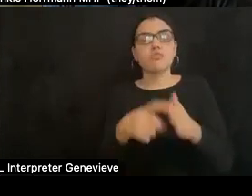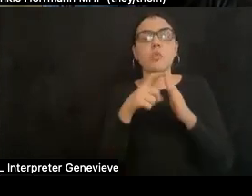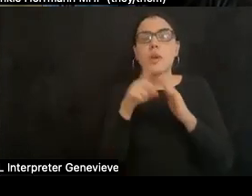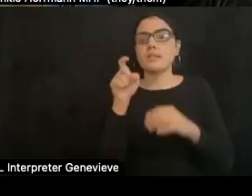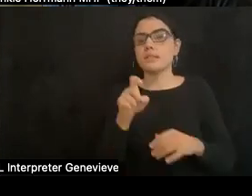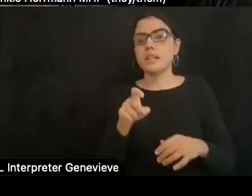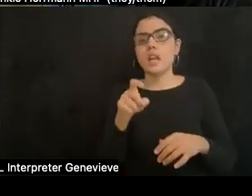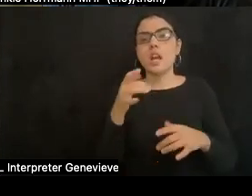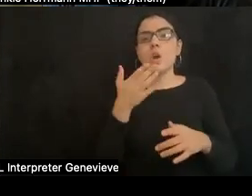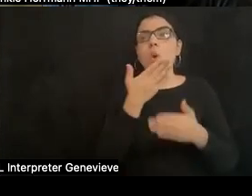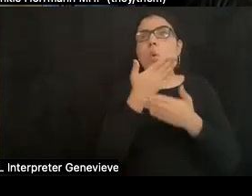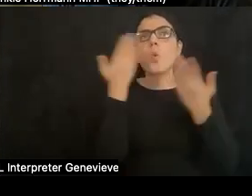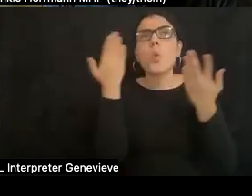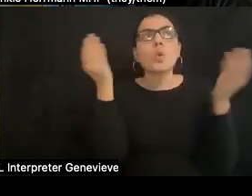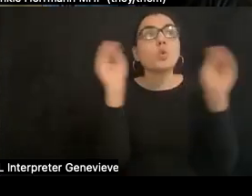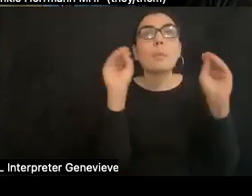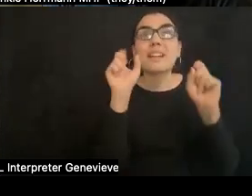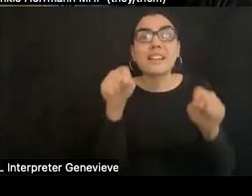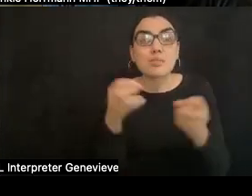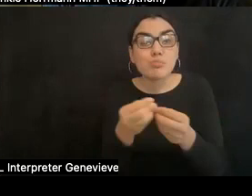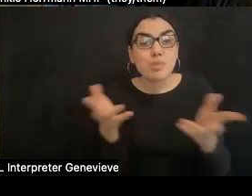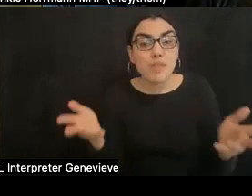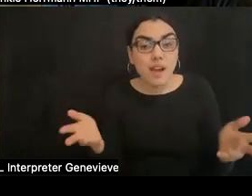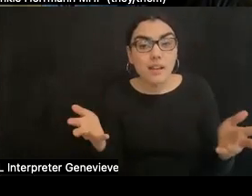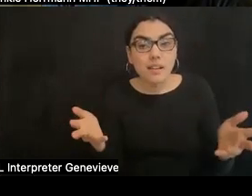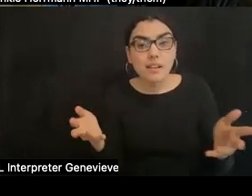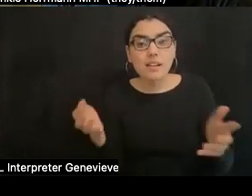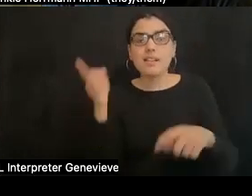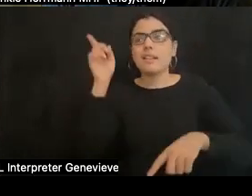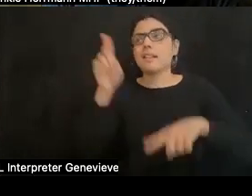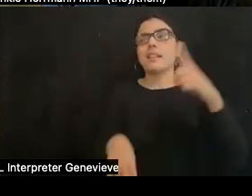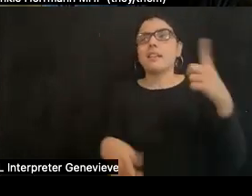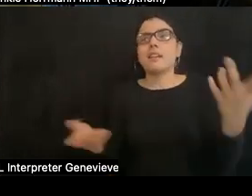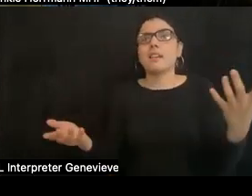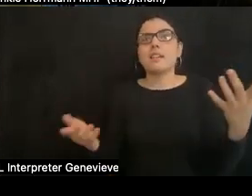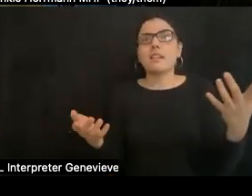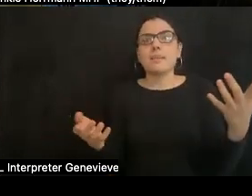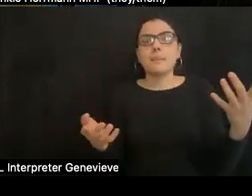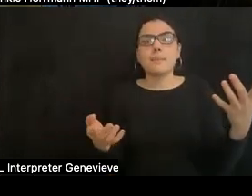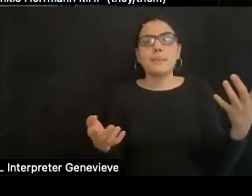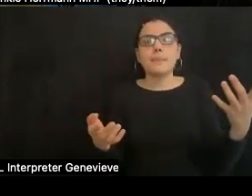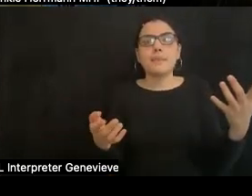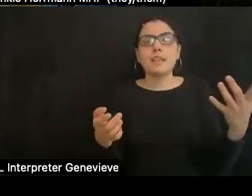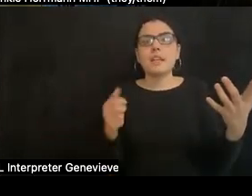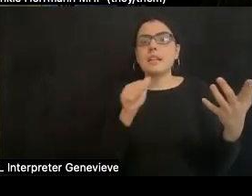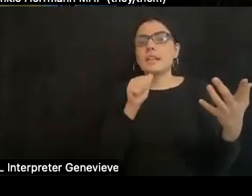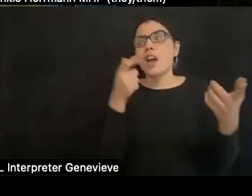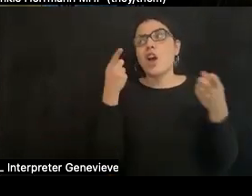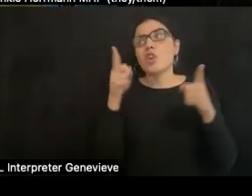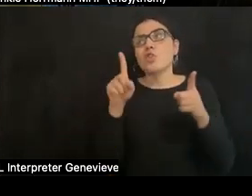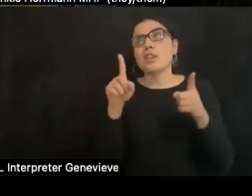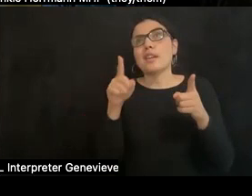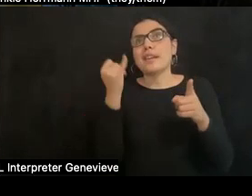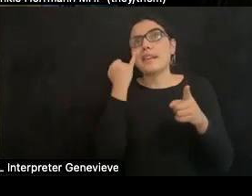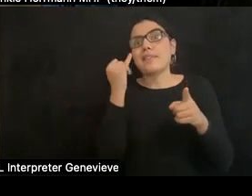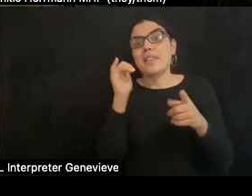other person in network that can provide it. So it can't just be like, and you know, this, I don't agree with the way this is set up, but it's